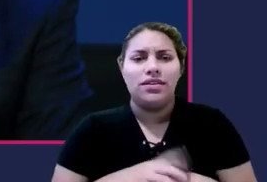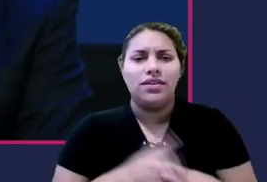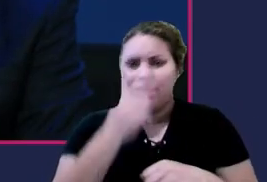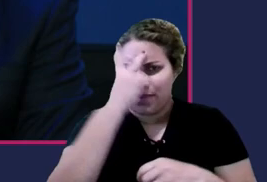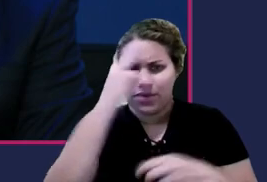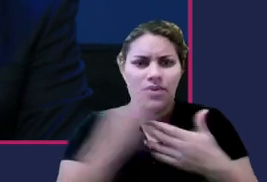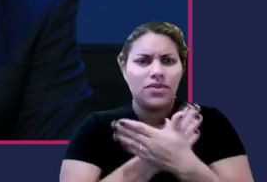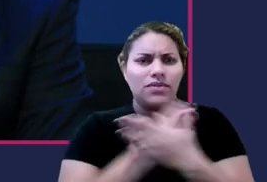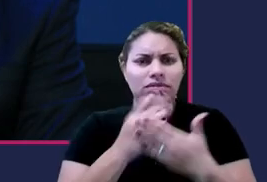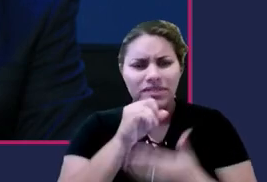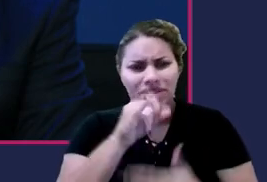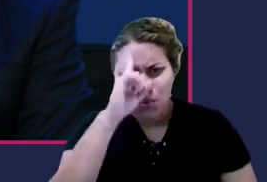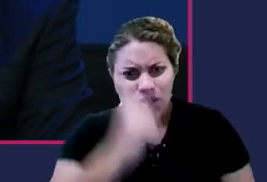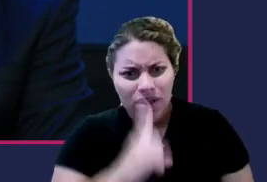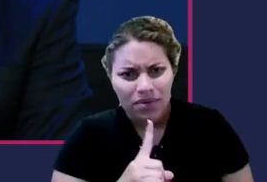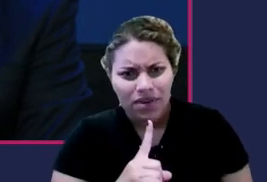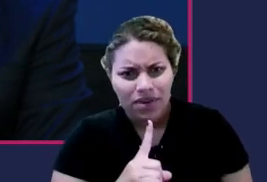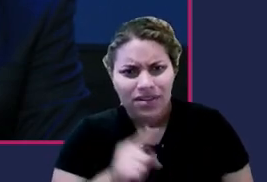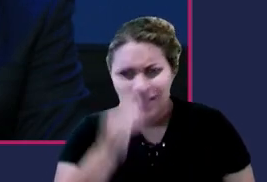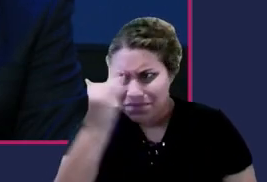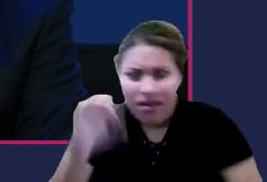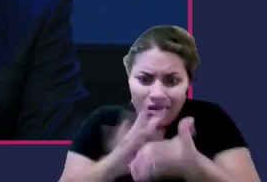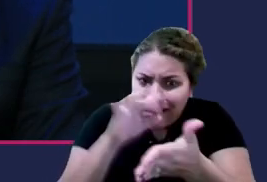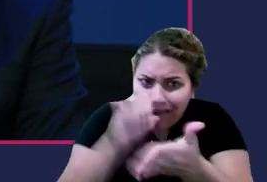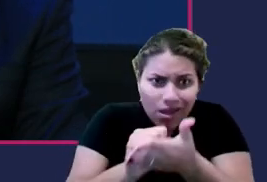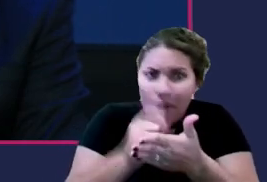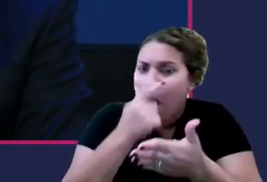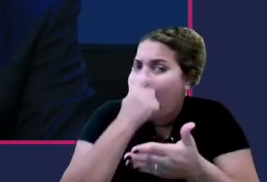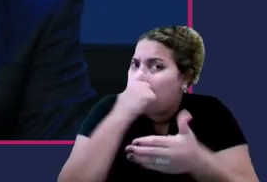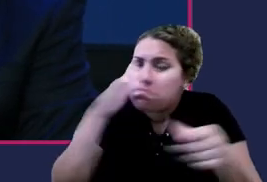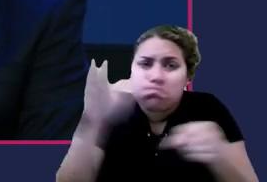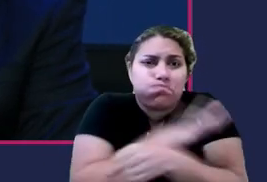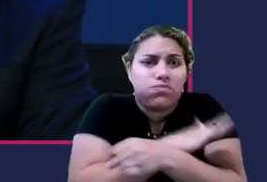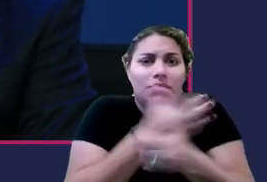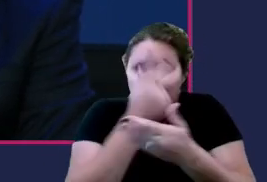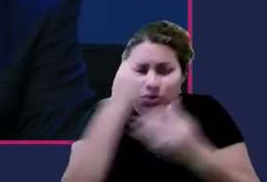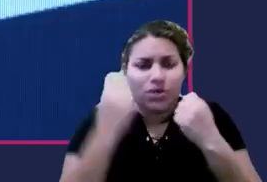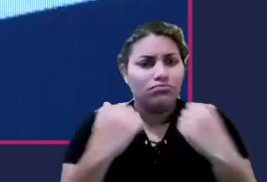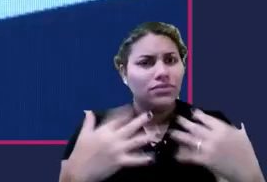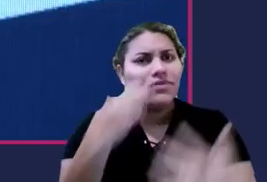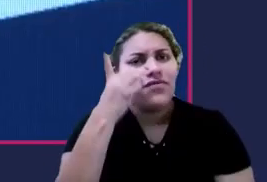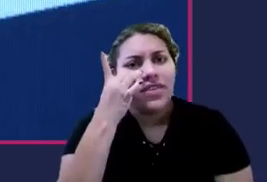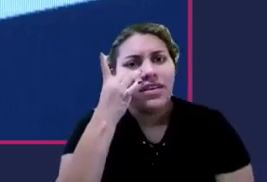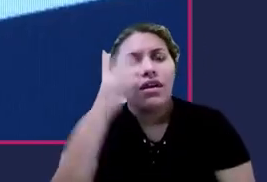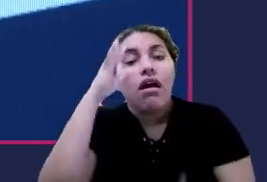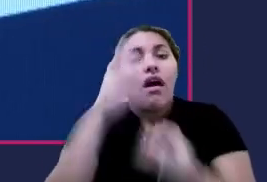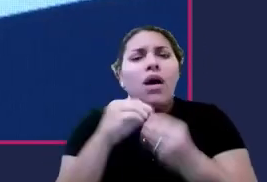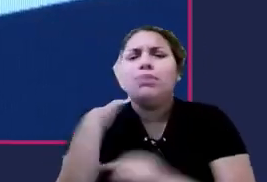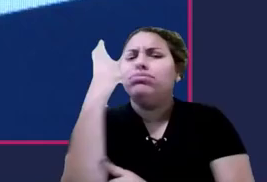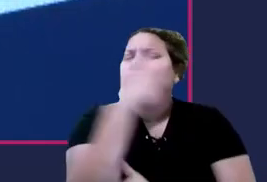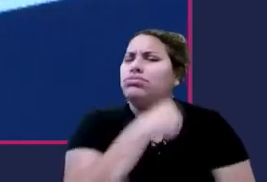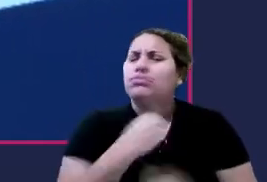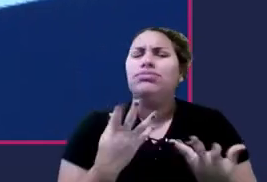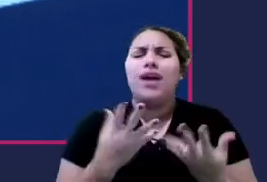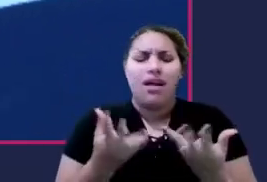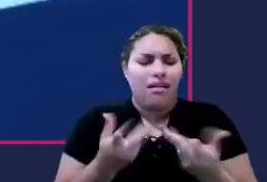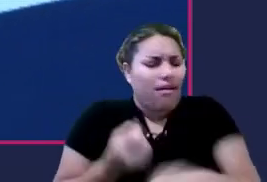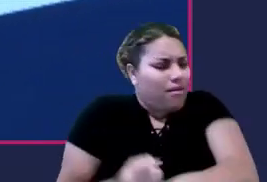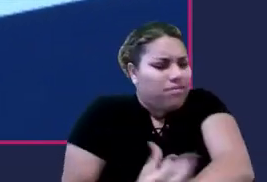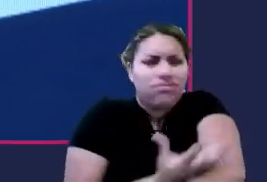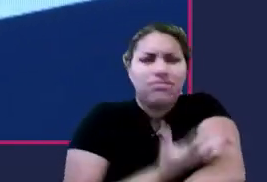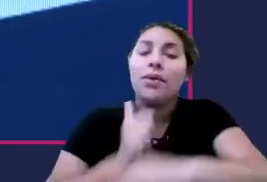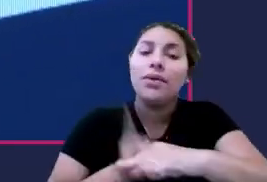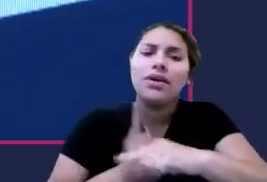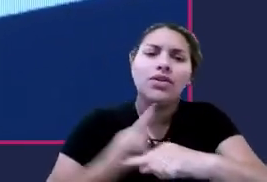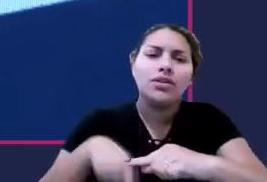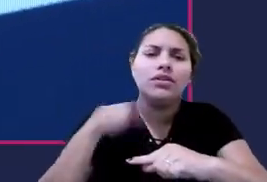and it's beautiful. And we ran out of tickets to be here today.